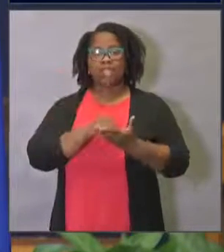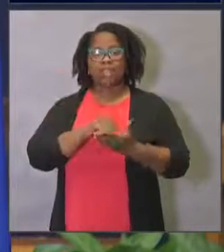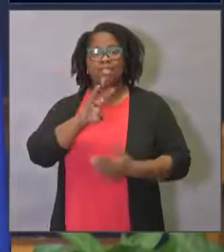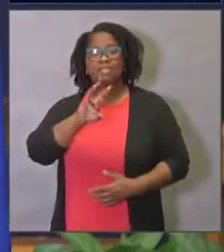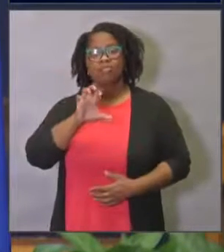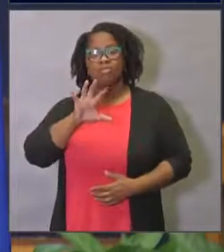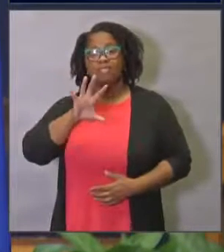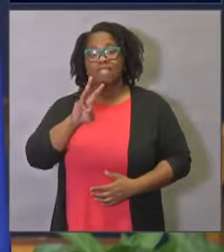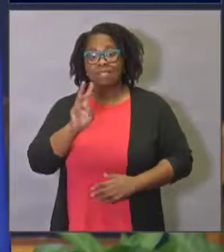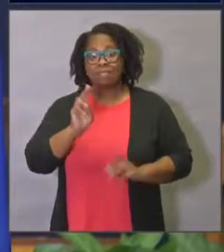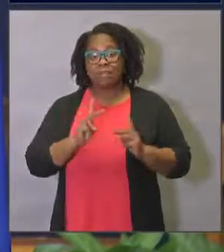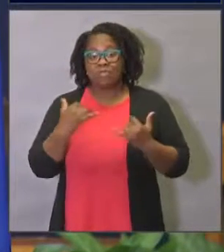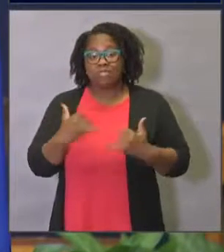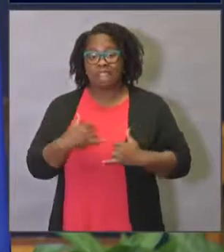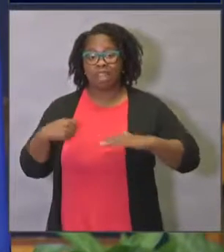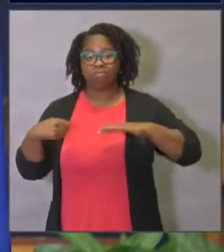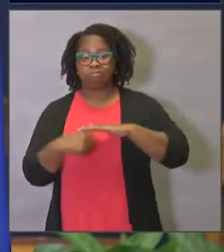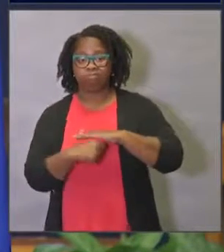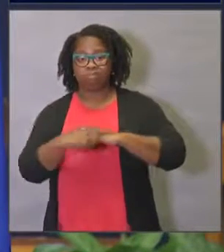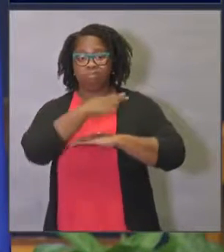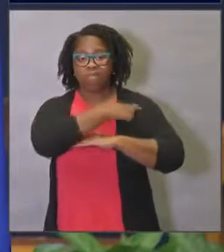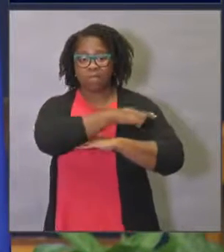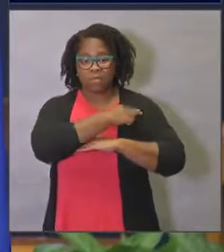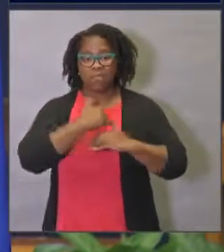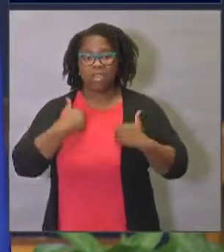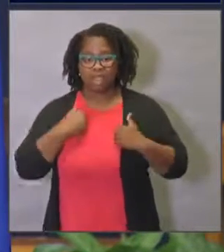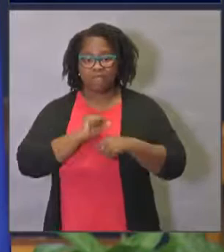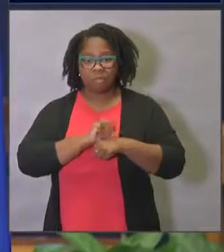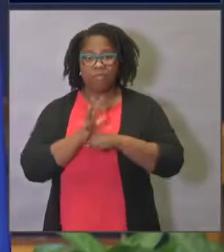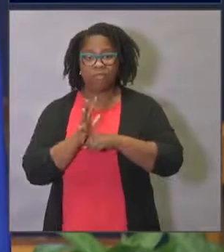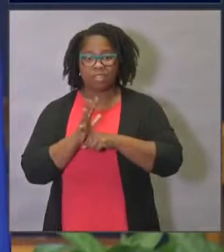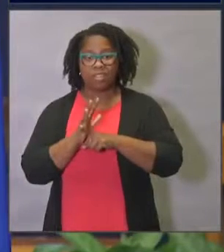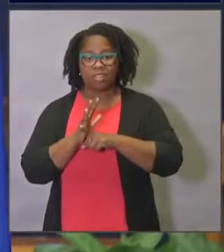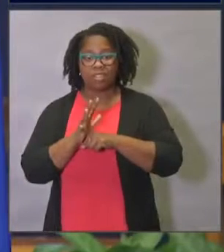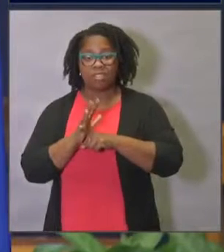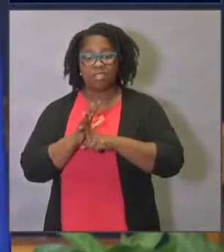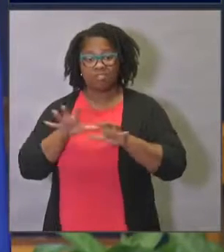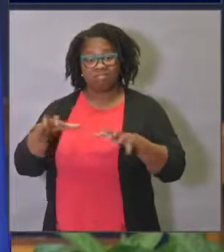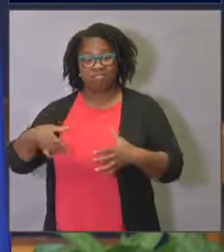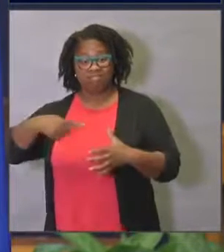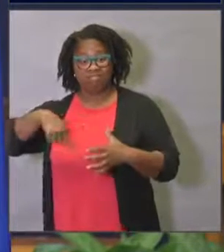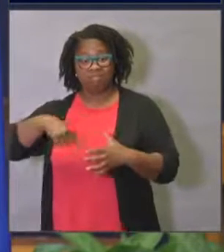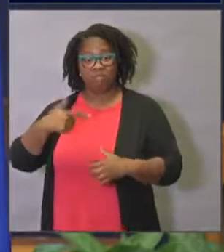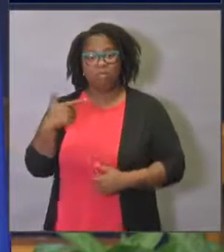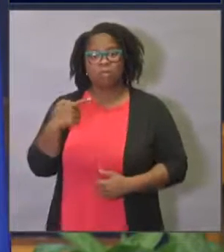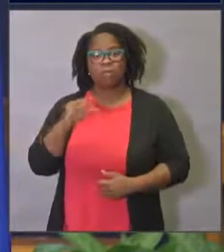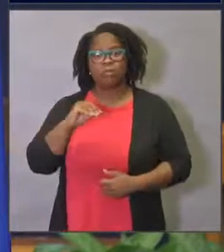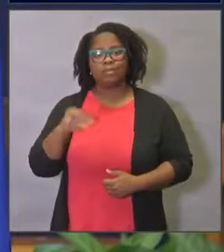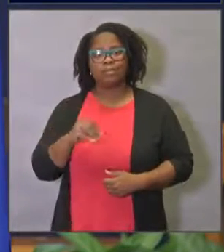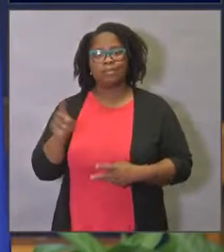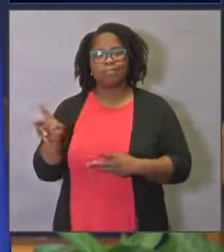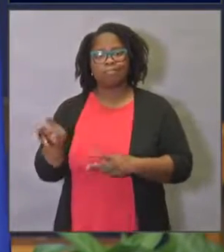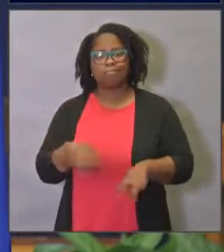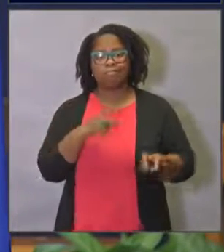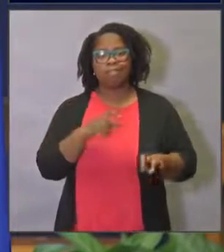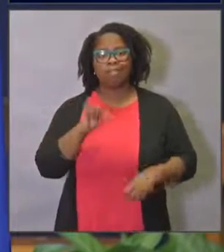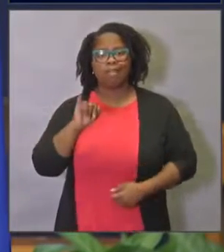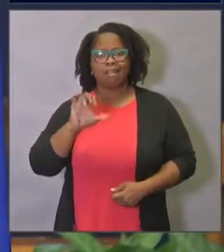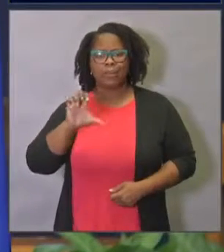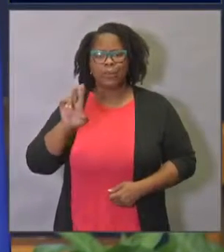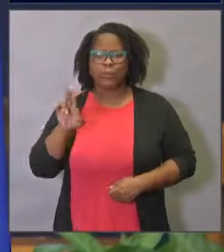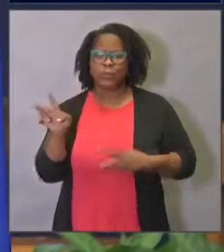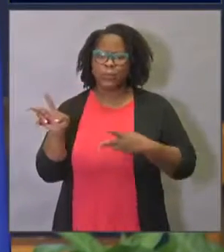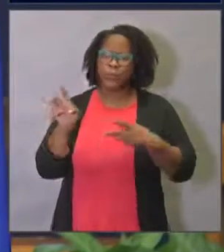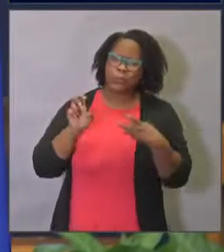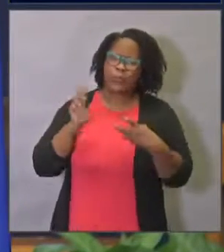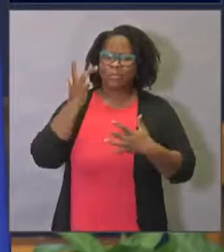currently hospitalized with COVID-19. 21% of the people who are hospitalized are in the ICU, and 15%